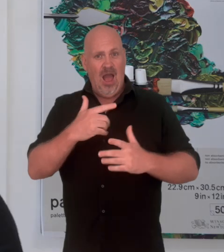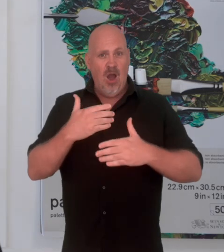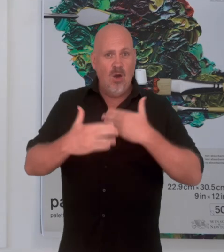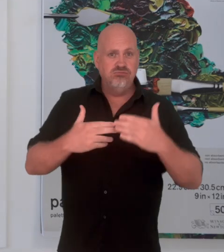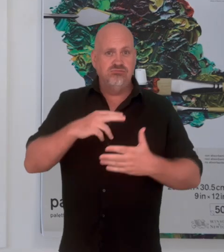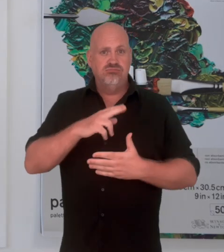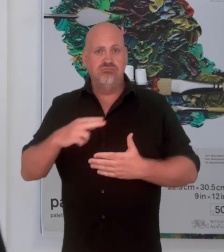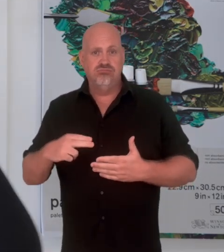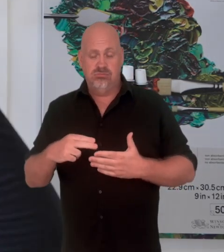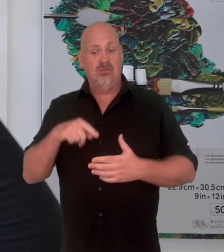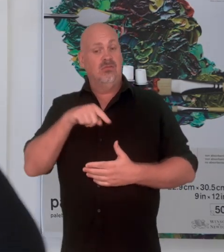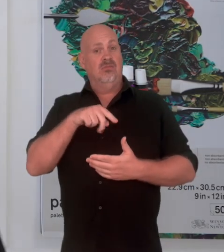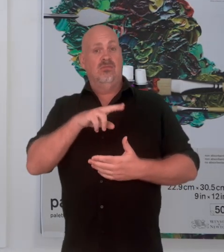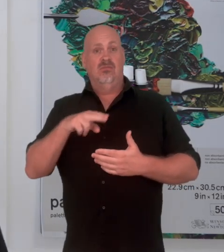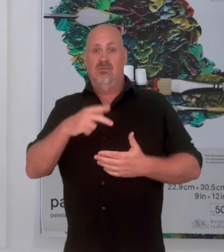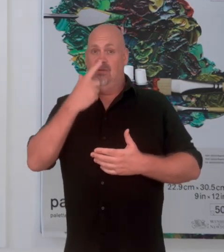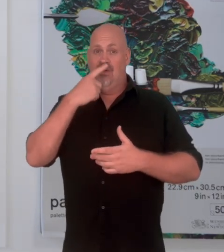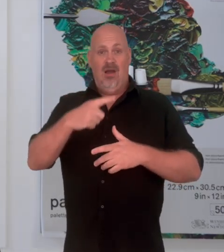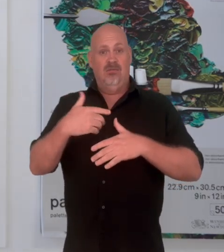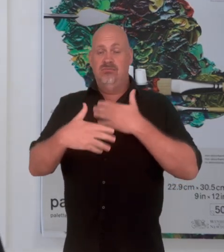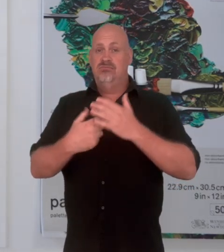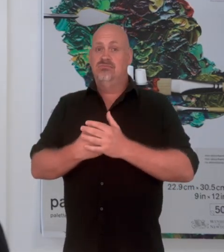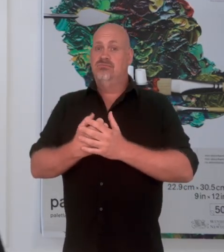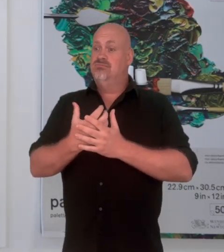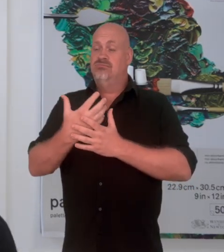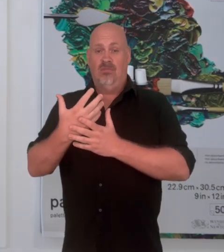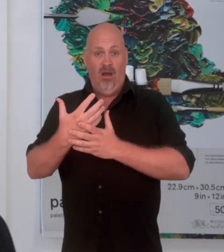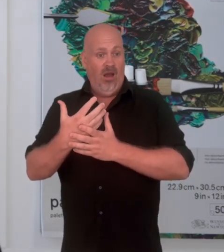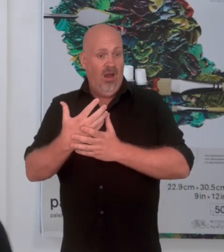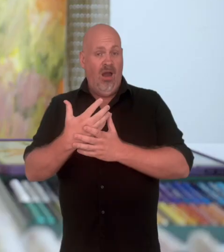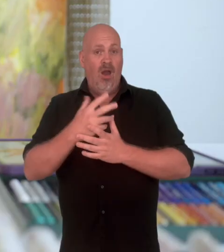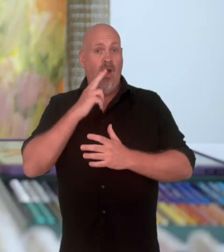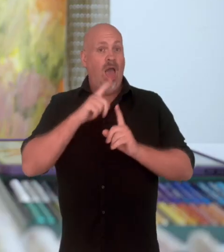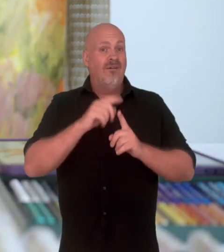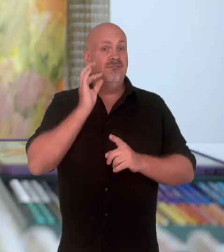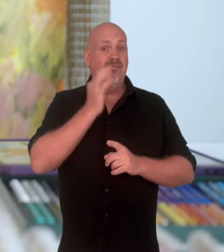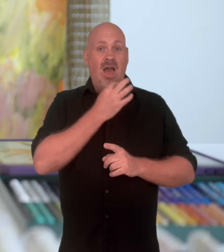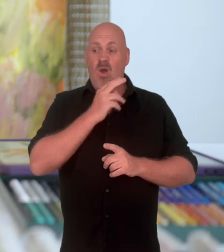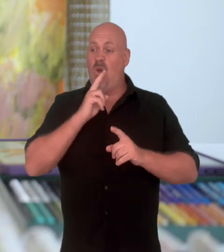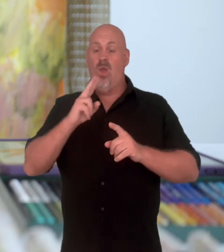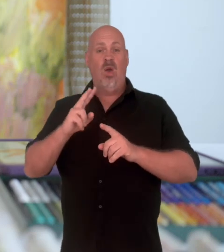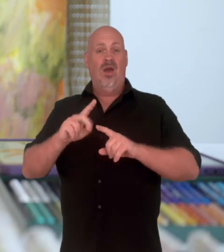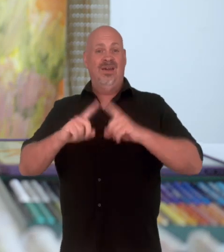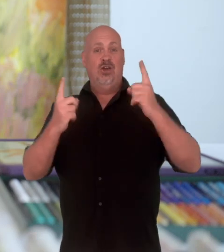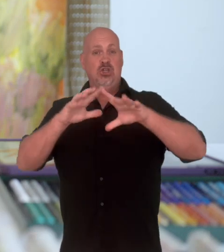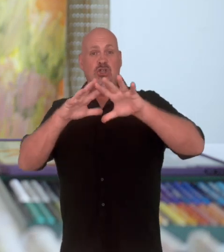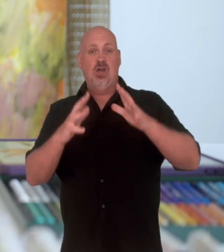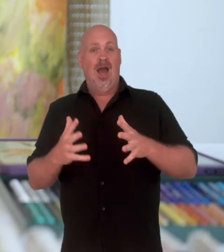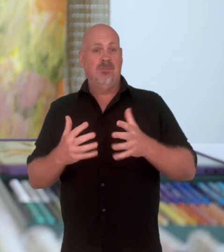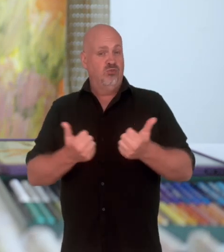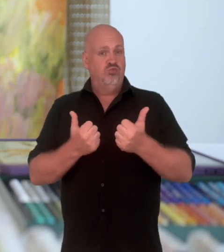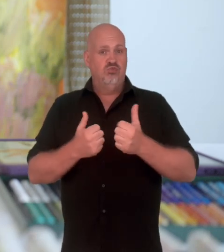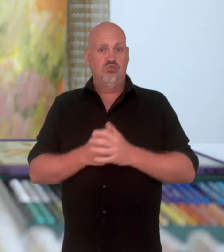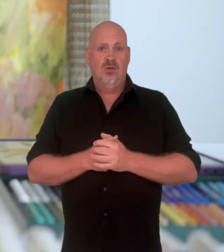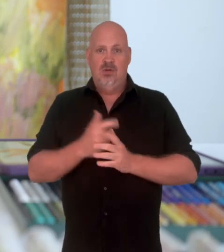doesn't necessarily look like flowers and can just look like shapes. So absolutely do not put any pressure on yourself